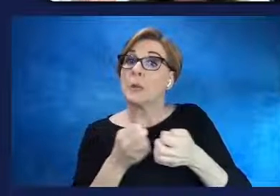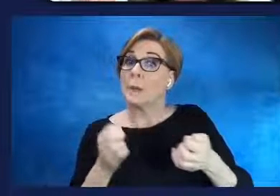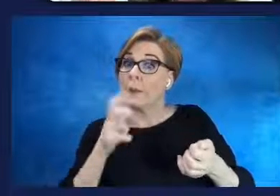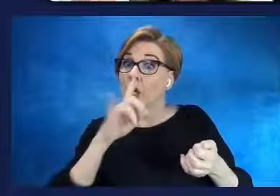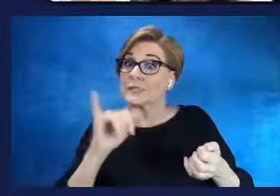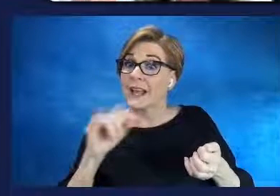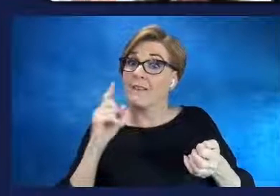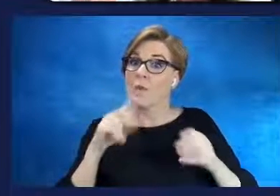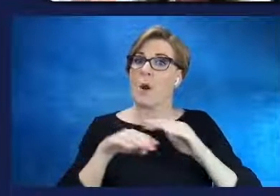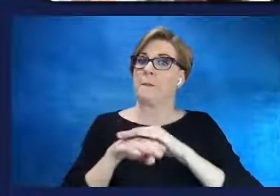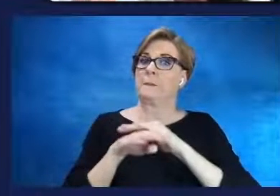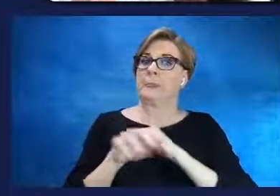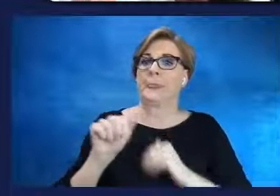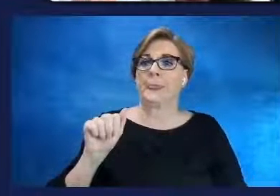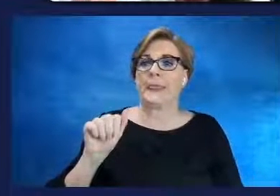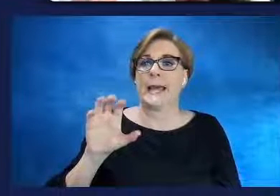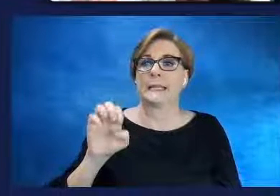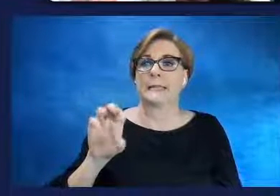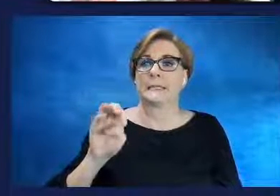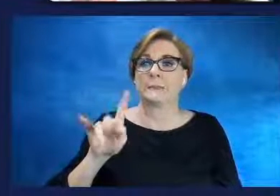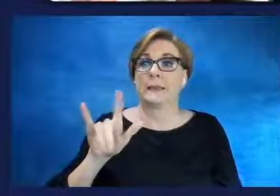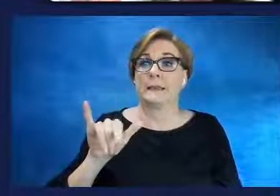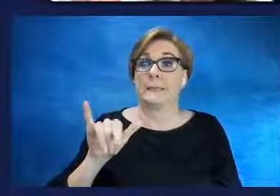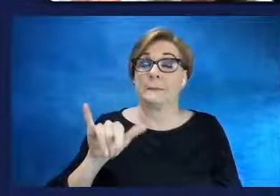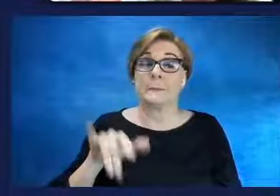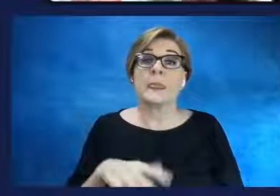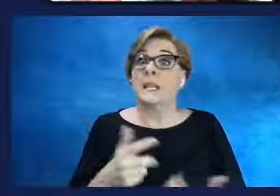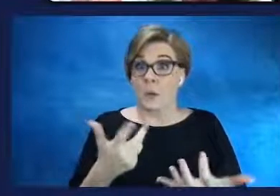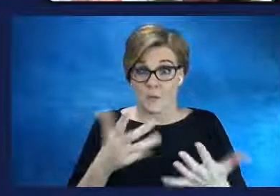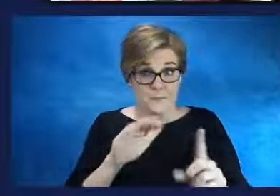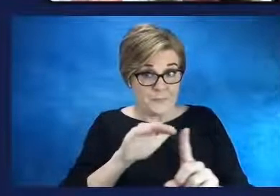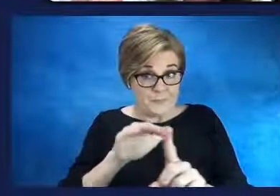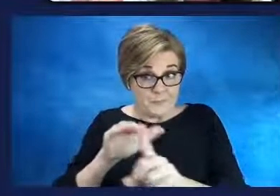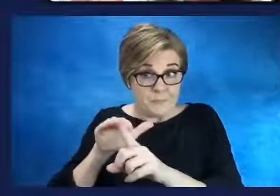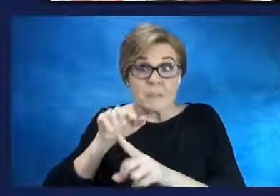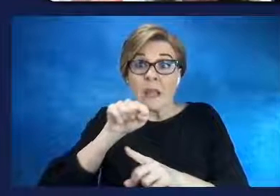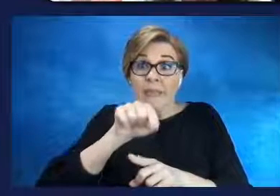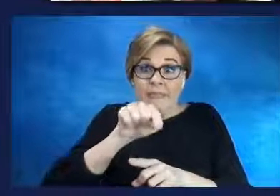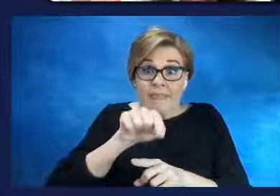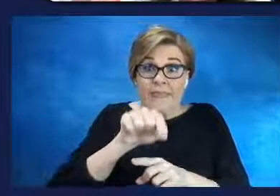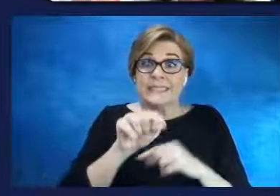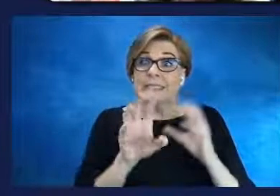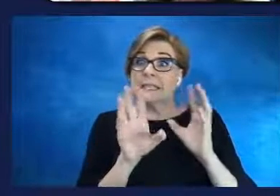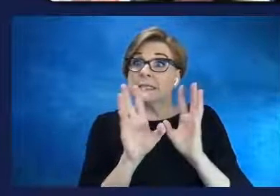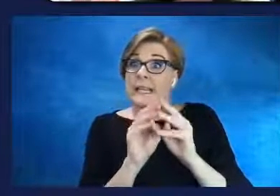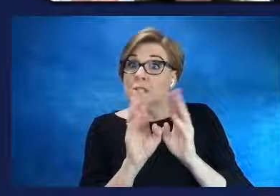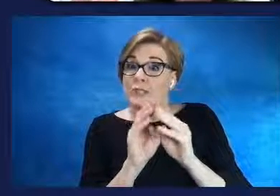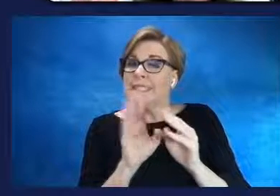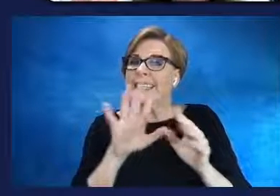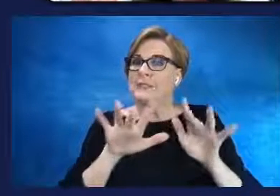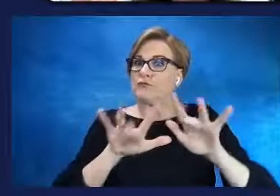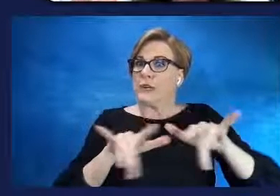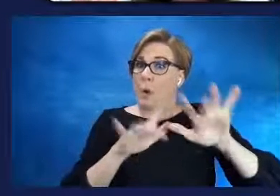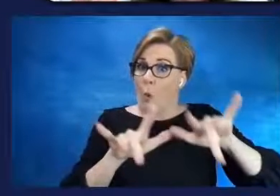reminders. This presentation is being recorded and will be uploaded to our website for future viewing at